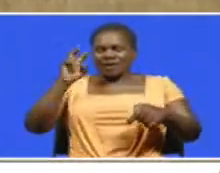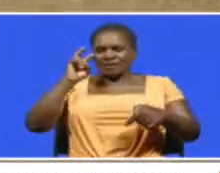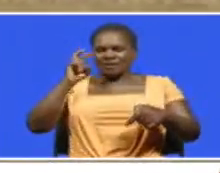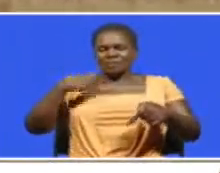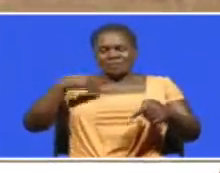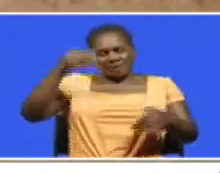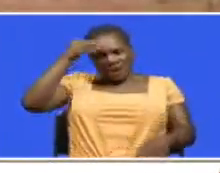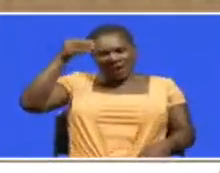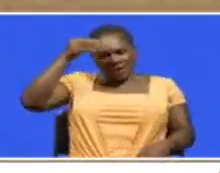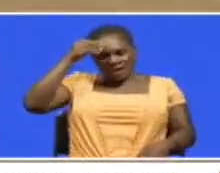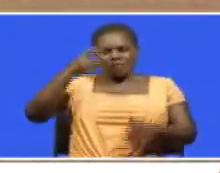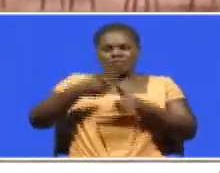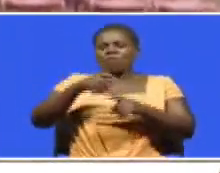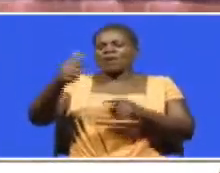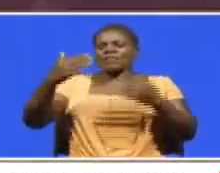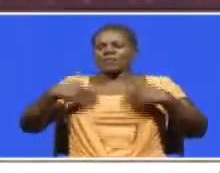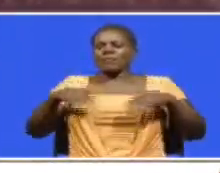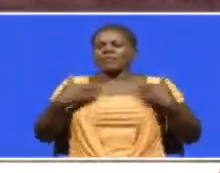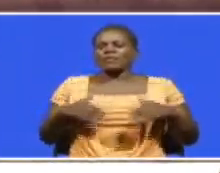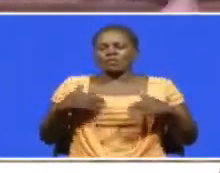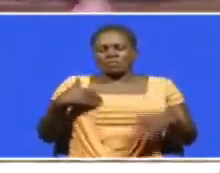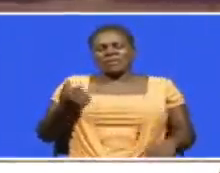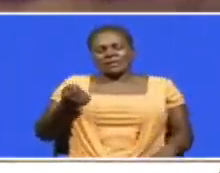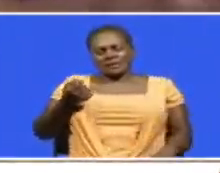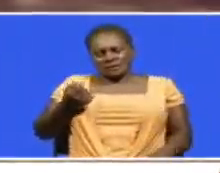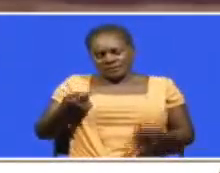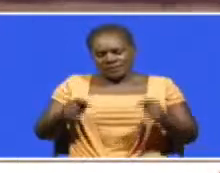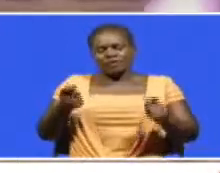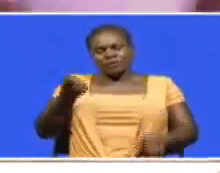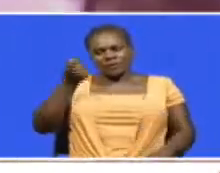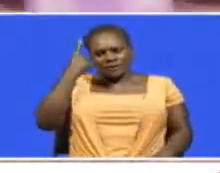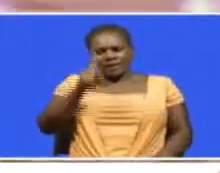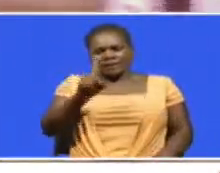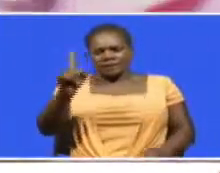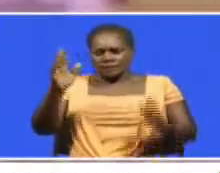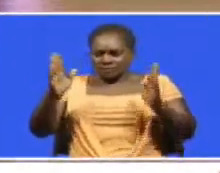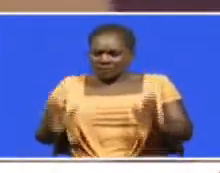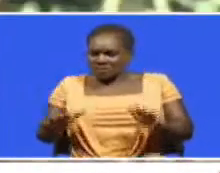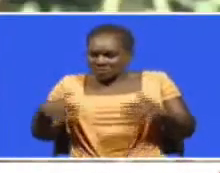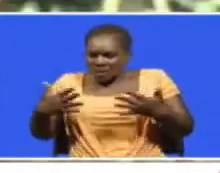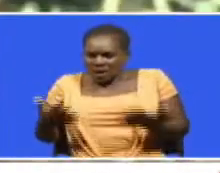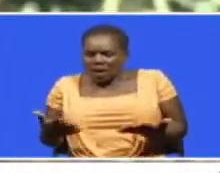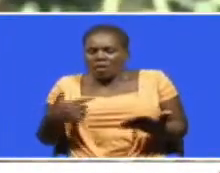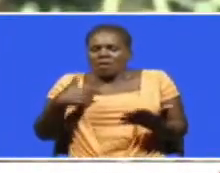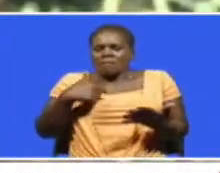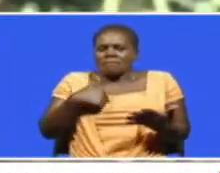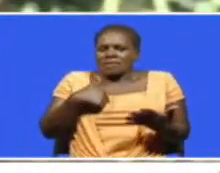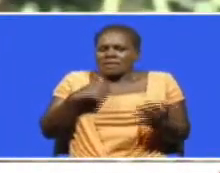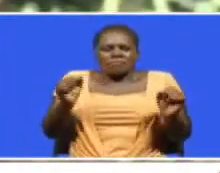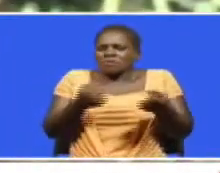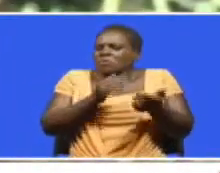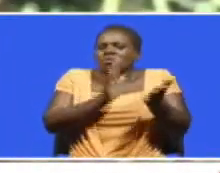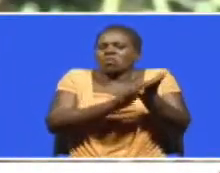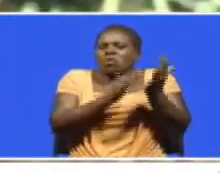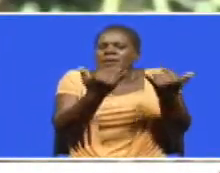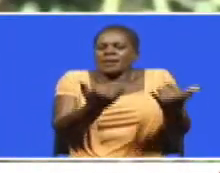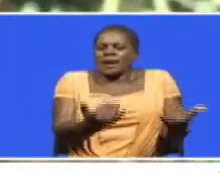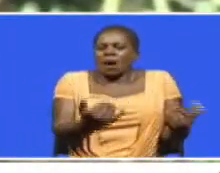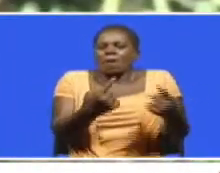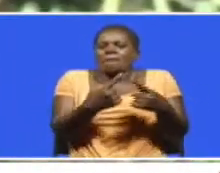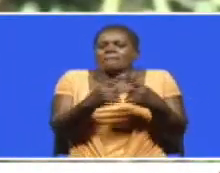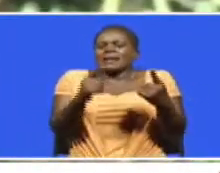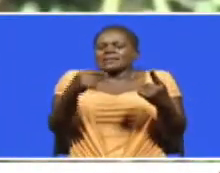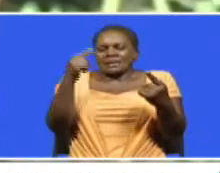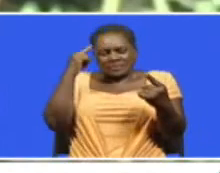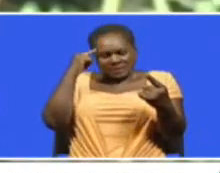I'm still learning from people, still trying to understand every player. So I can't comment right now, but at the moment